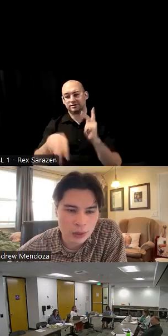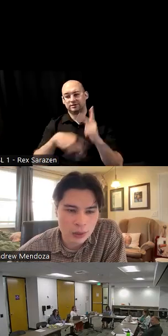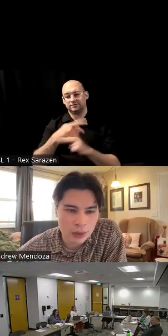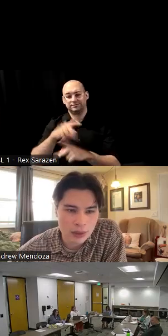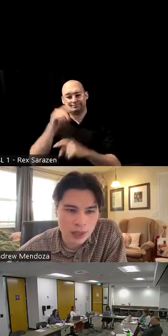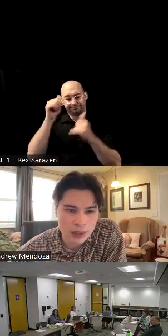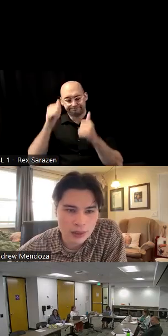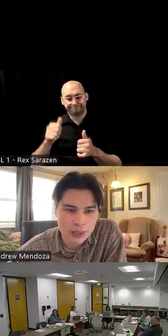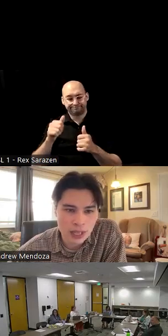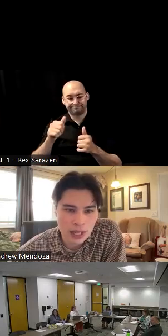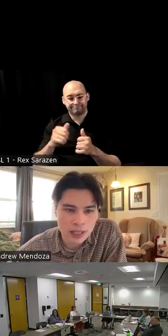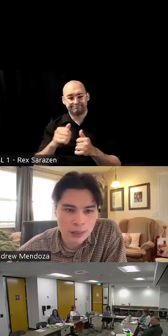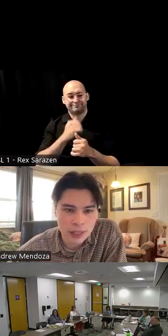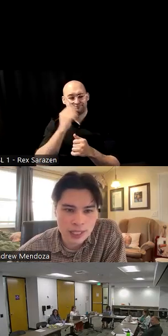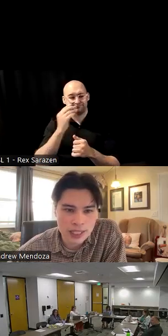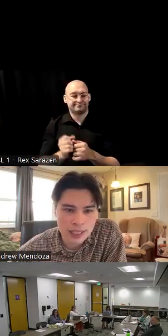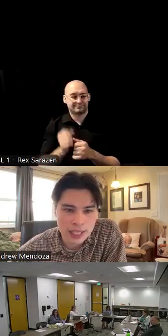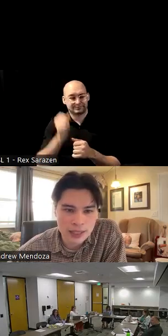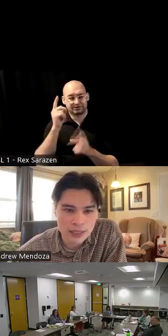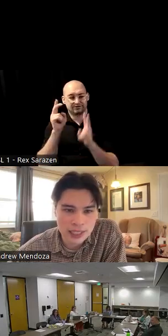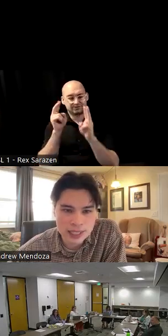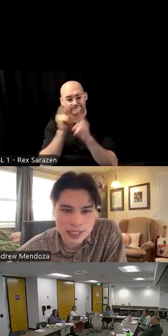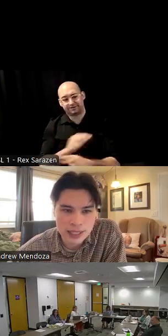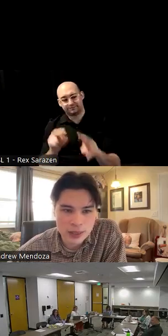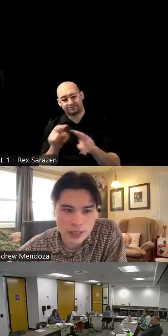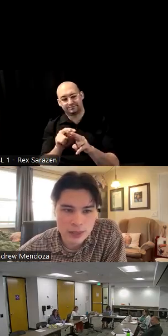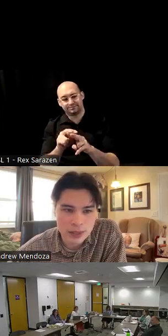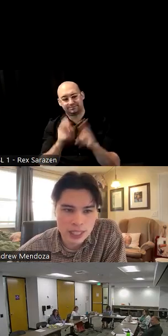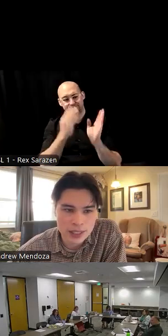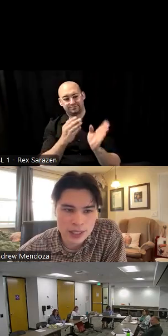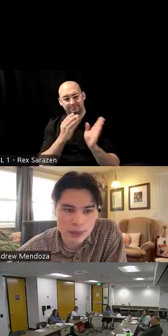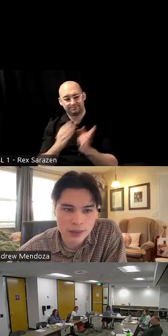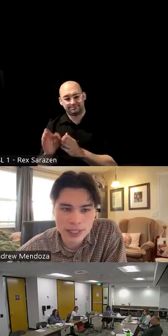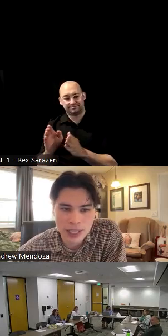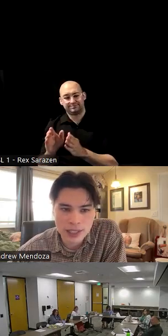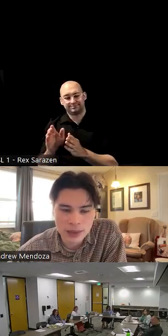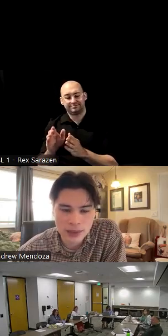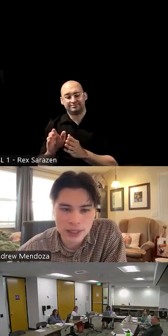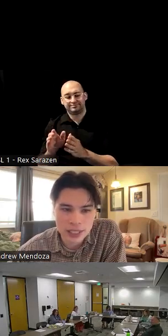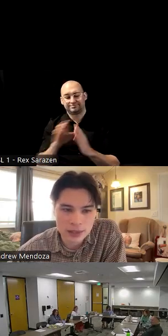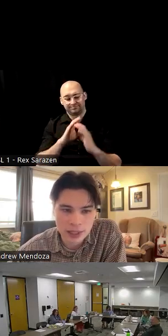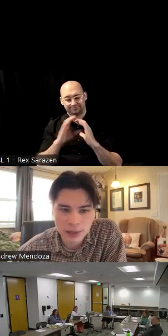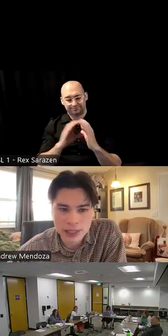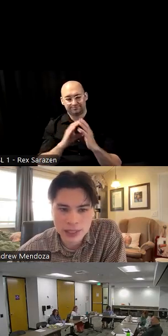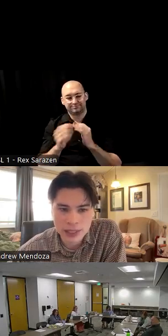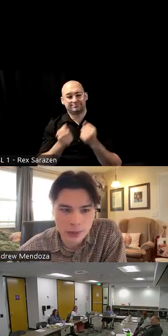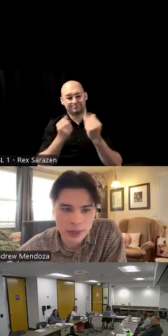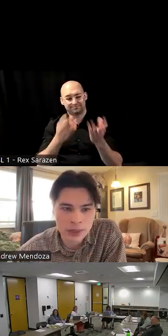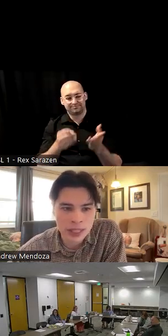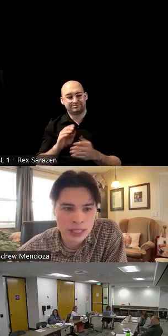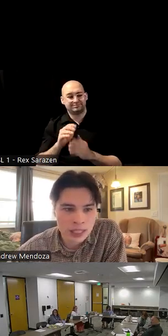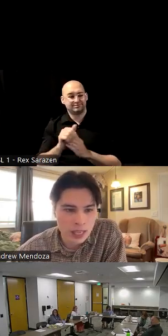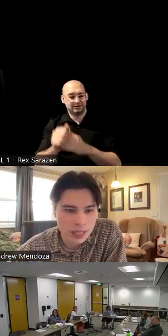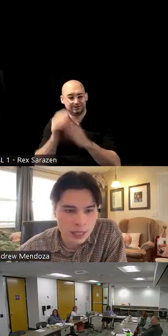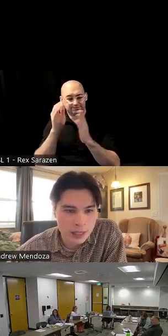of the cultural values to plan daily activities, assist with communication, and provide guidance for end-of-life wishes as